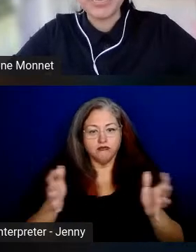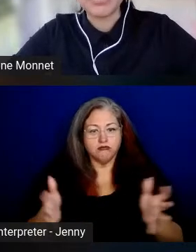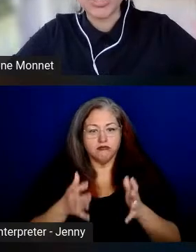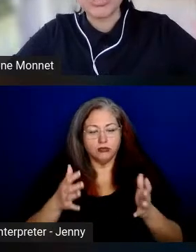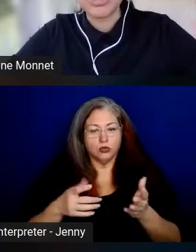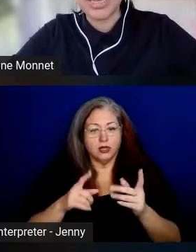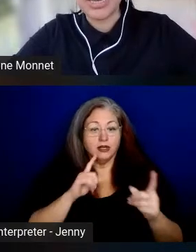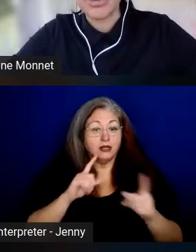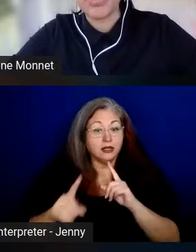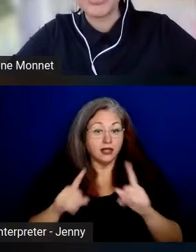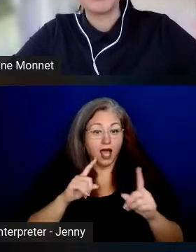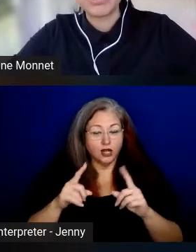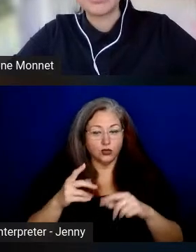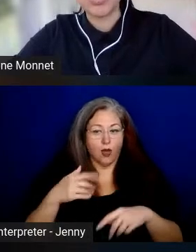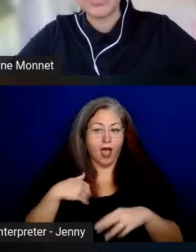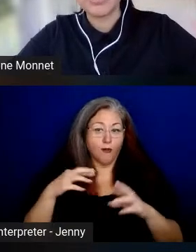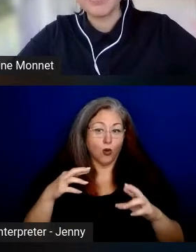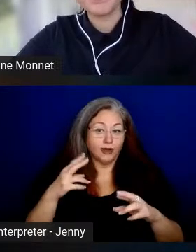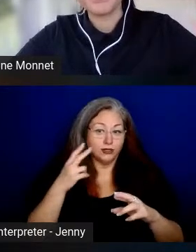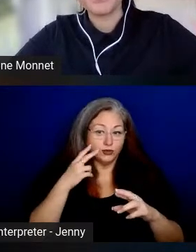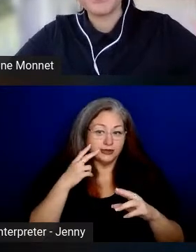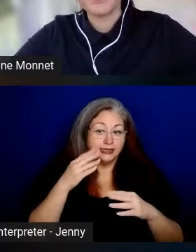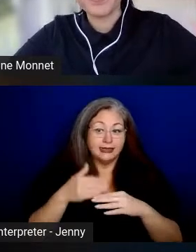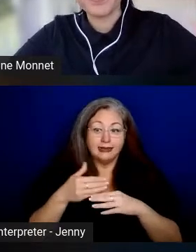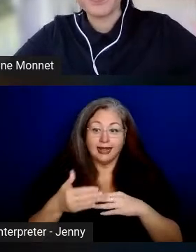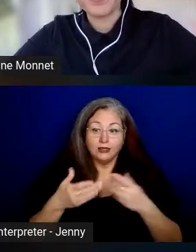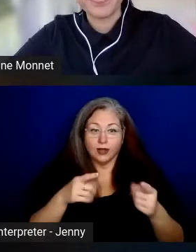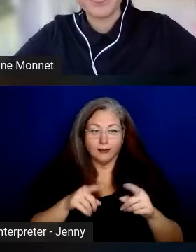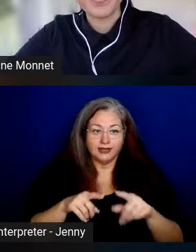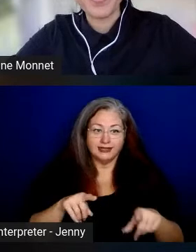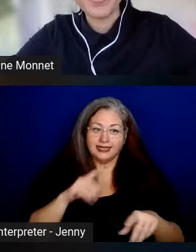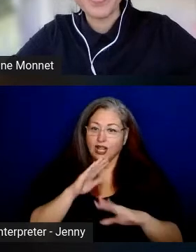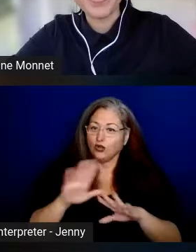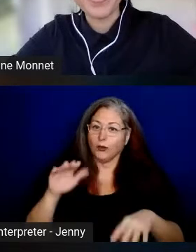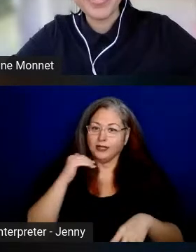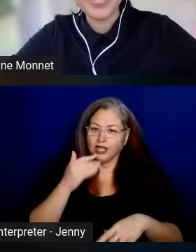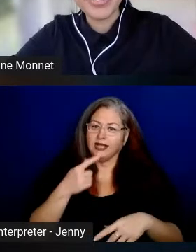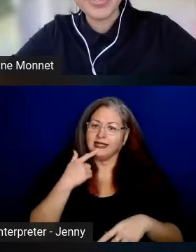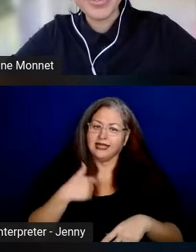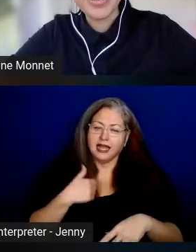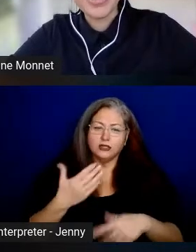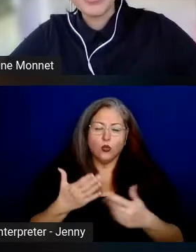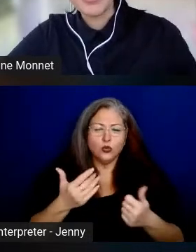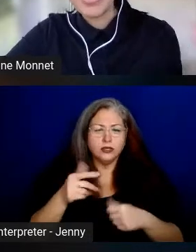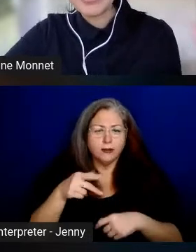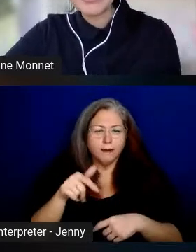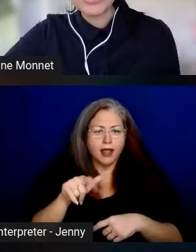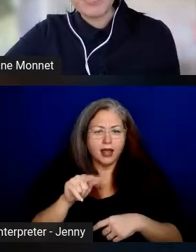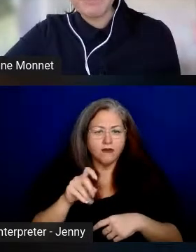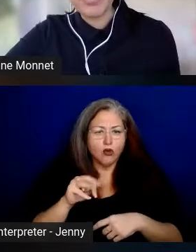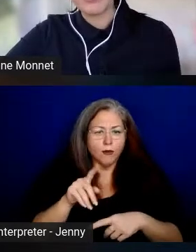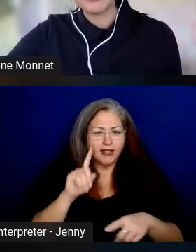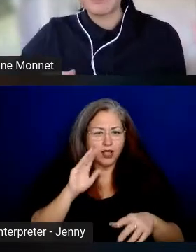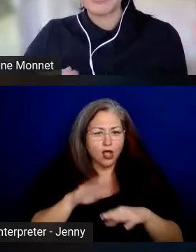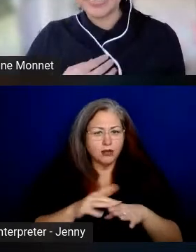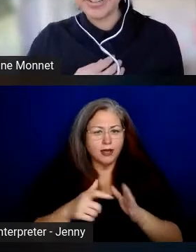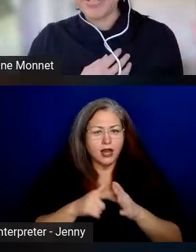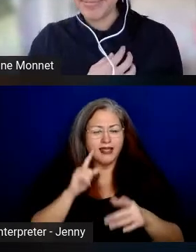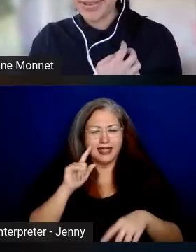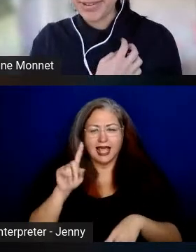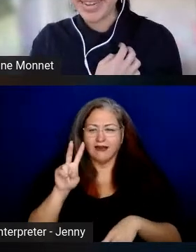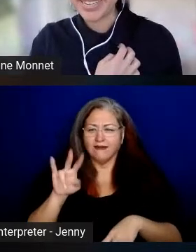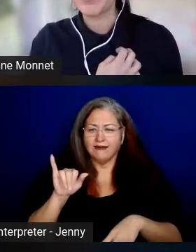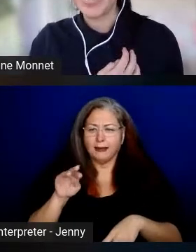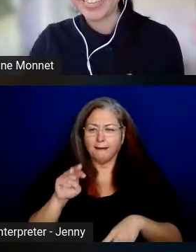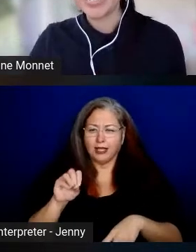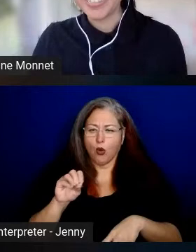I'm hoping to see what comes next with it. So don't be shy and tell us, what platform is it on demand? I think it's Vimeo on demand, if